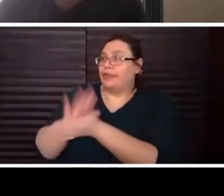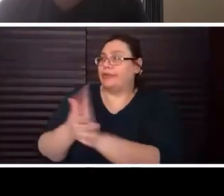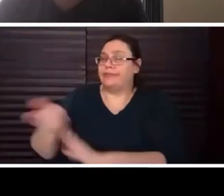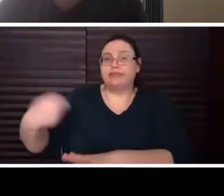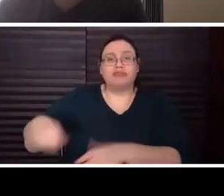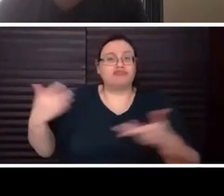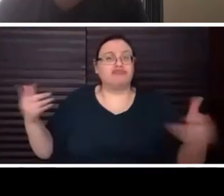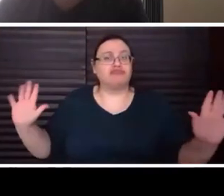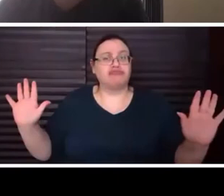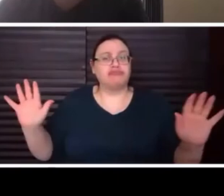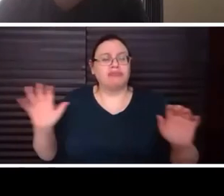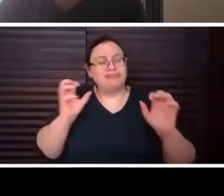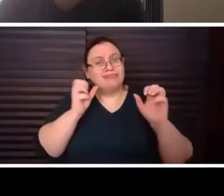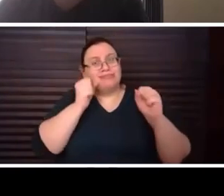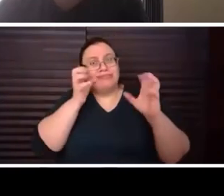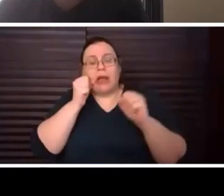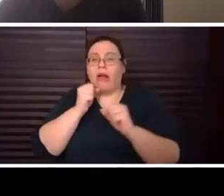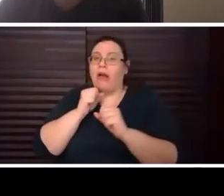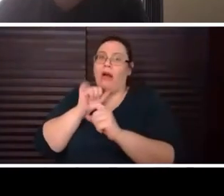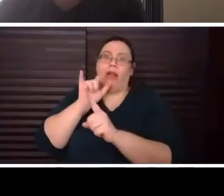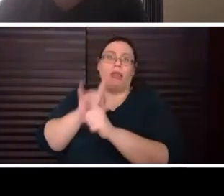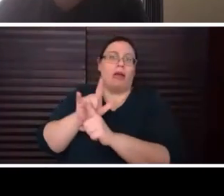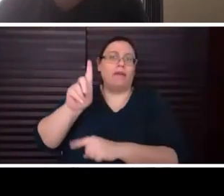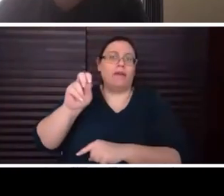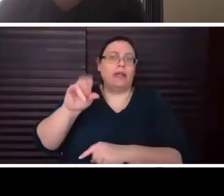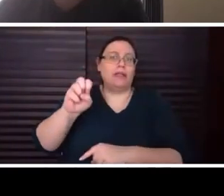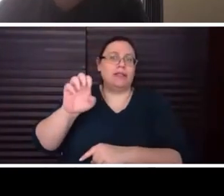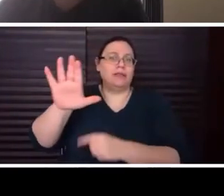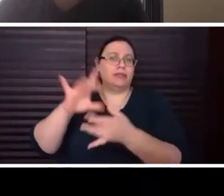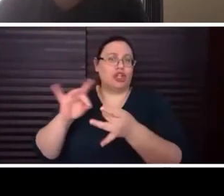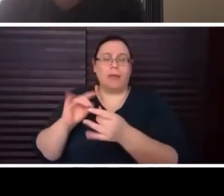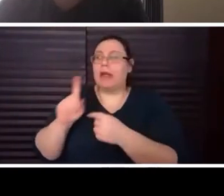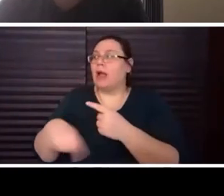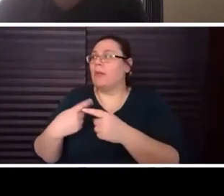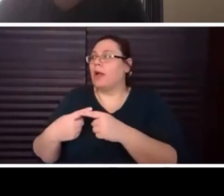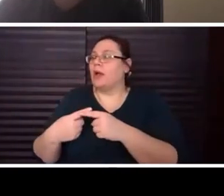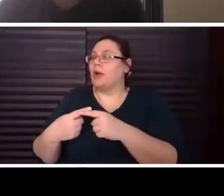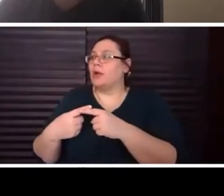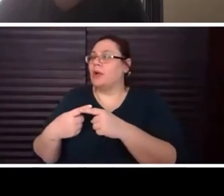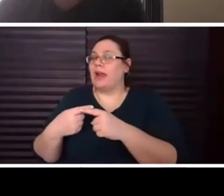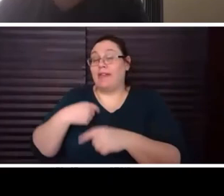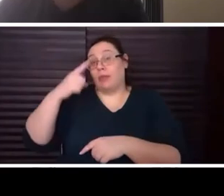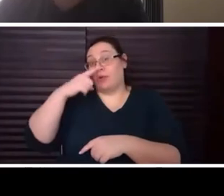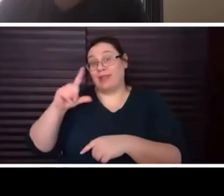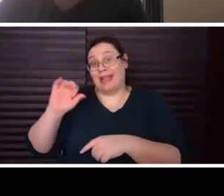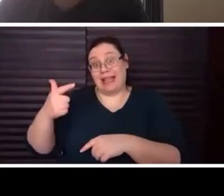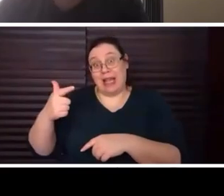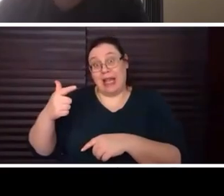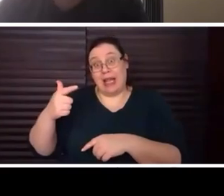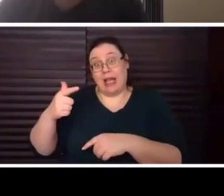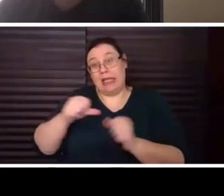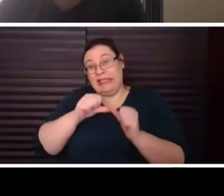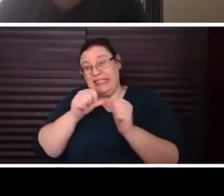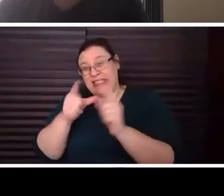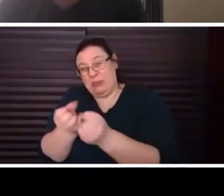really incredible. I love what she says about taking a prosthetic leg all the way to the end